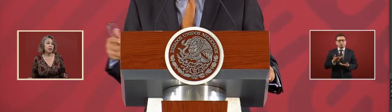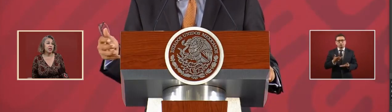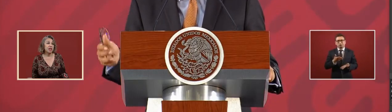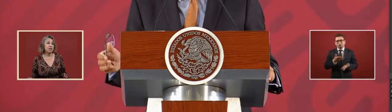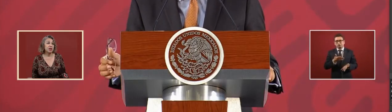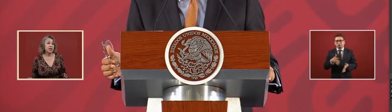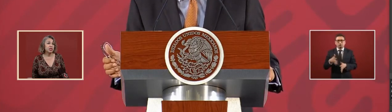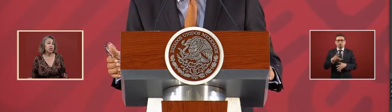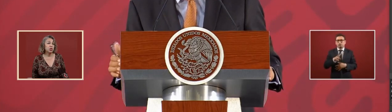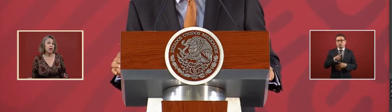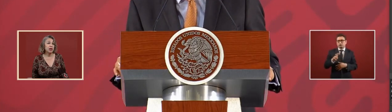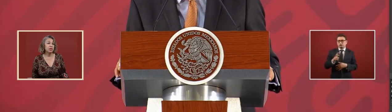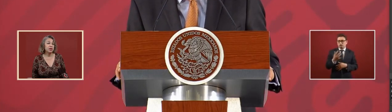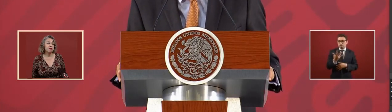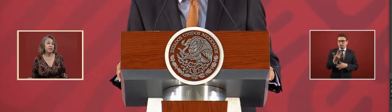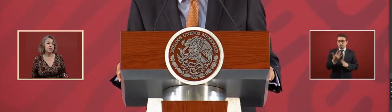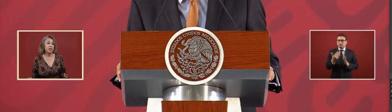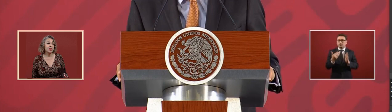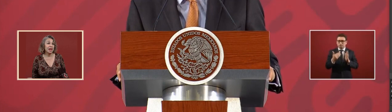nearly